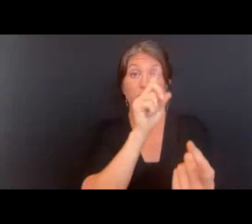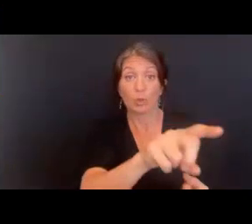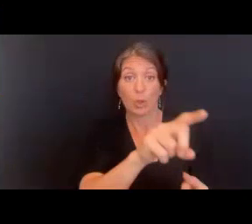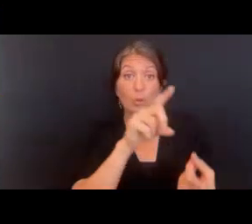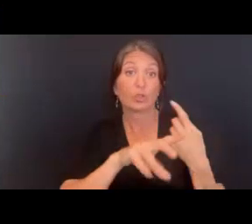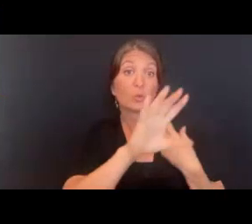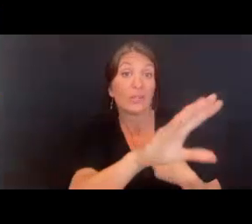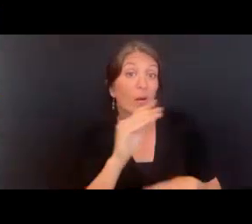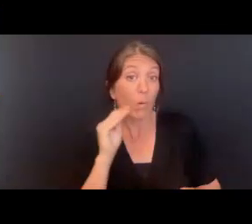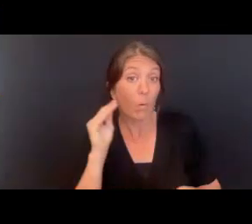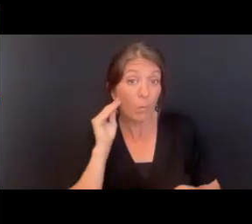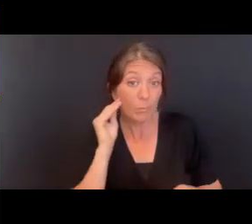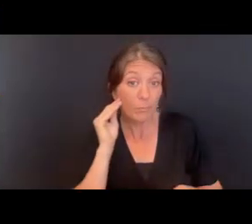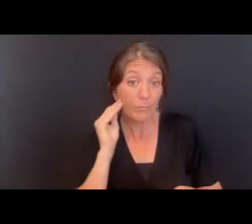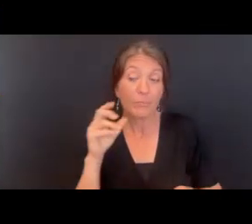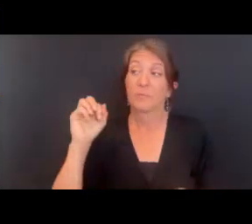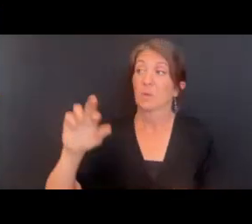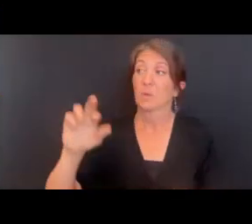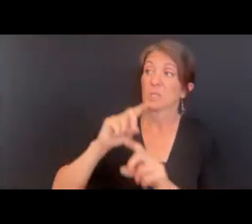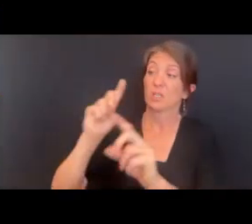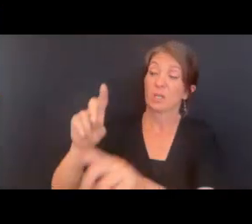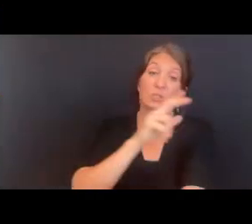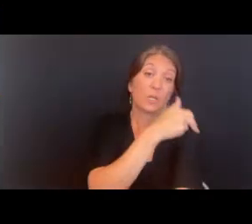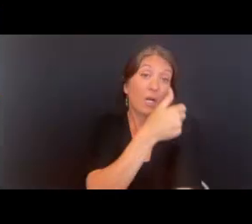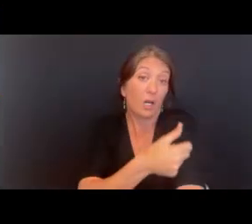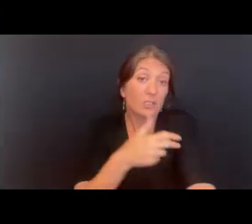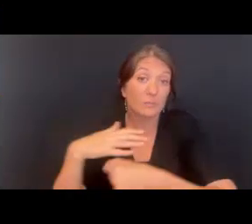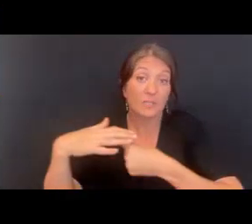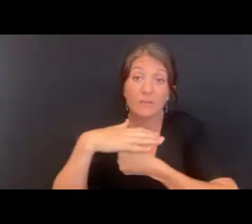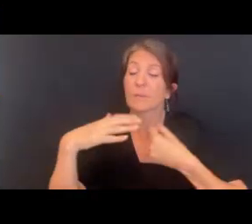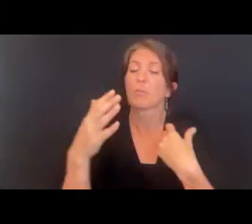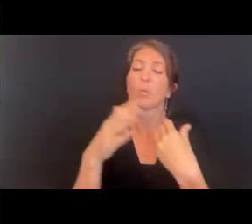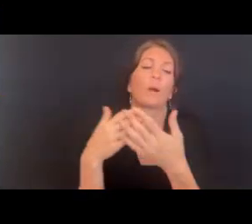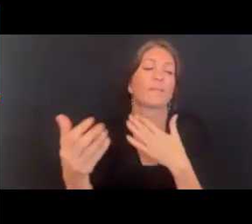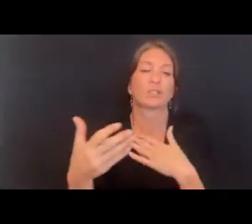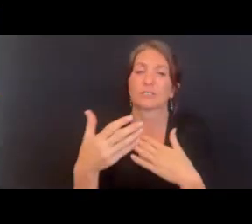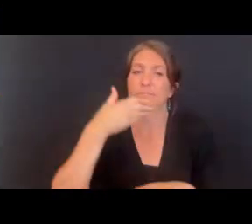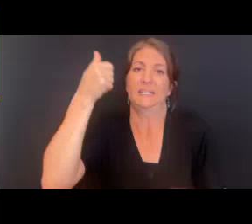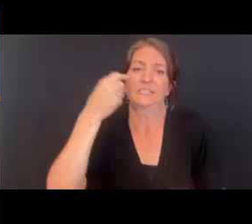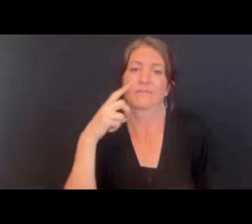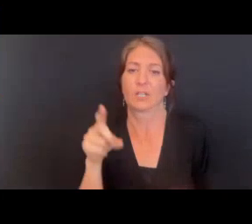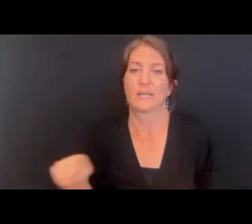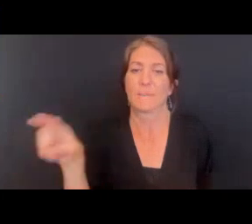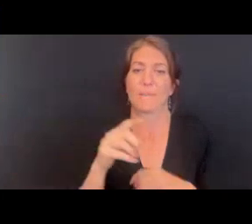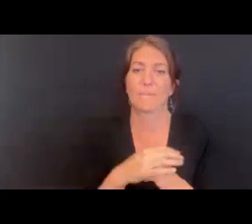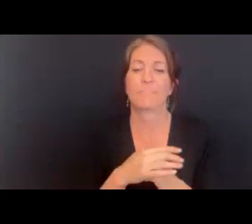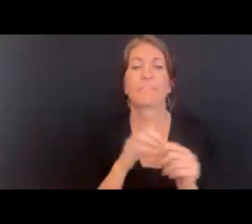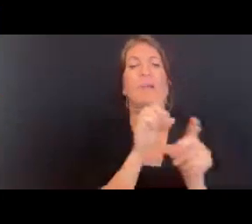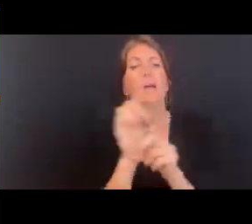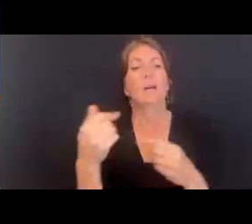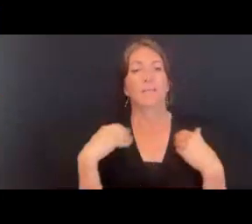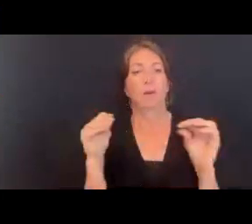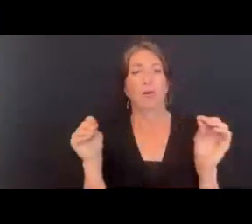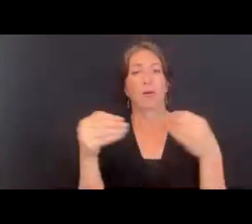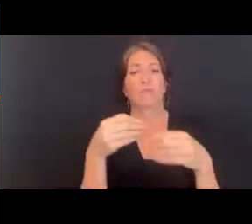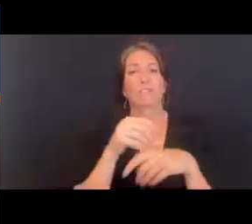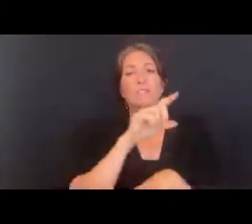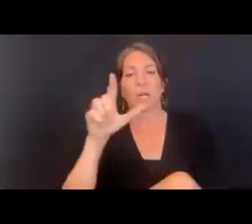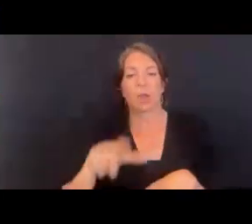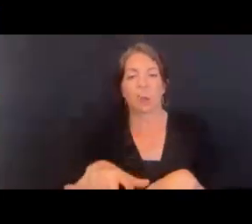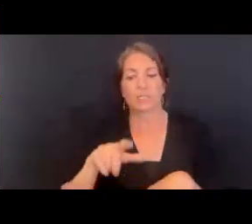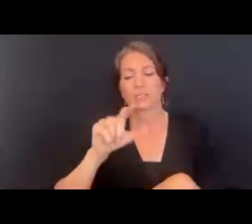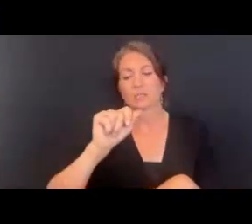the hospital setting, wherever it is that's easier for them. We also have our office in Lawrence, Kansas, and we can